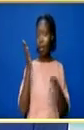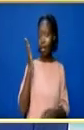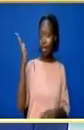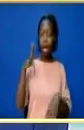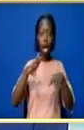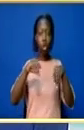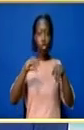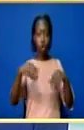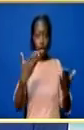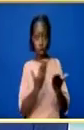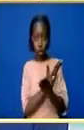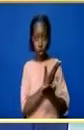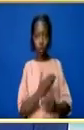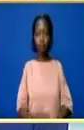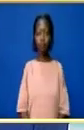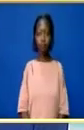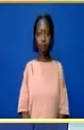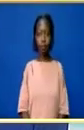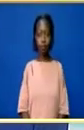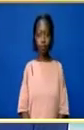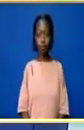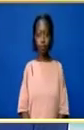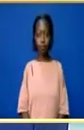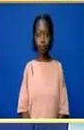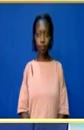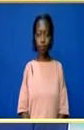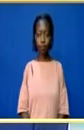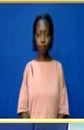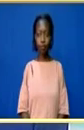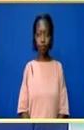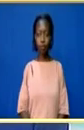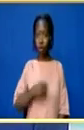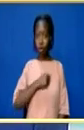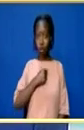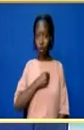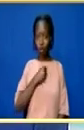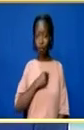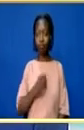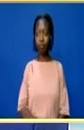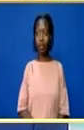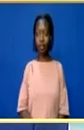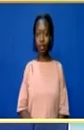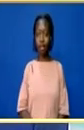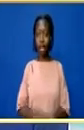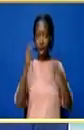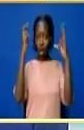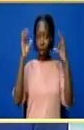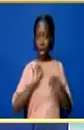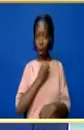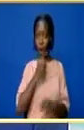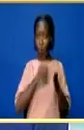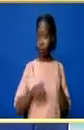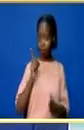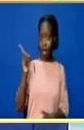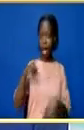soil. Erosion. Erosion. Okay. Sorry, we are sticking to our topic, our strand, that is